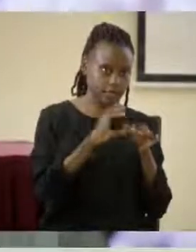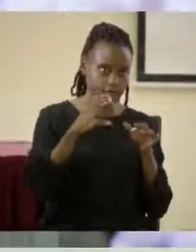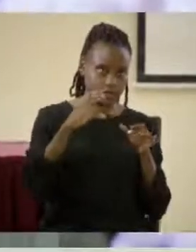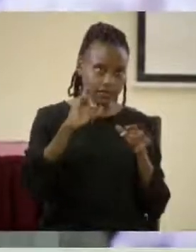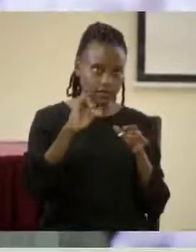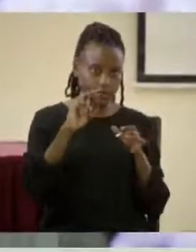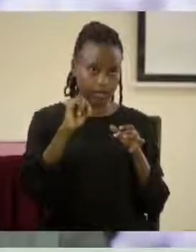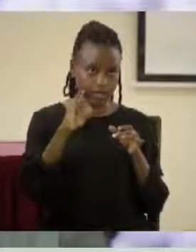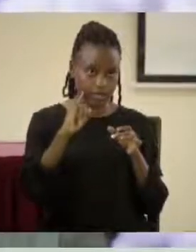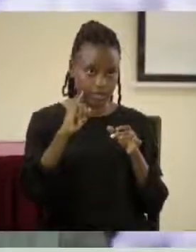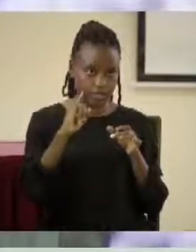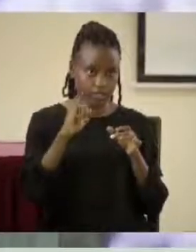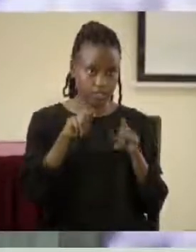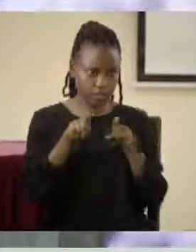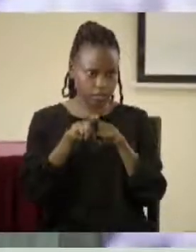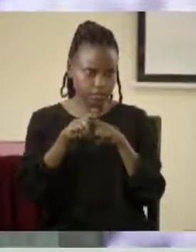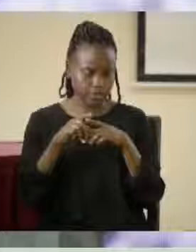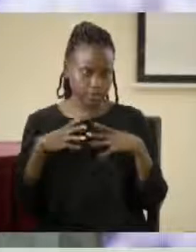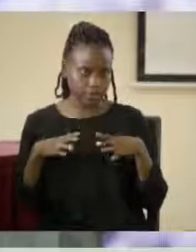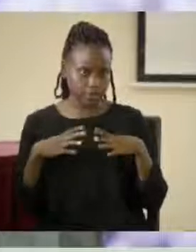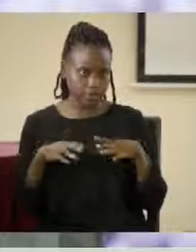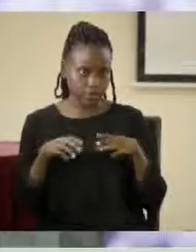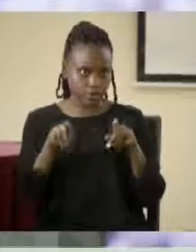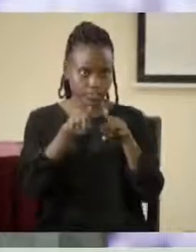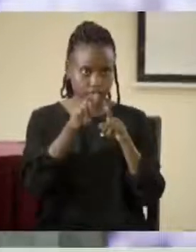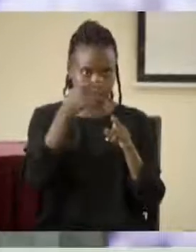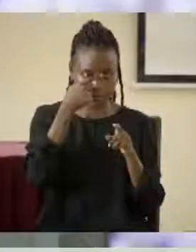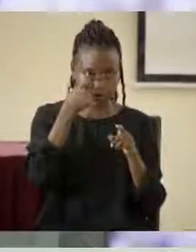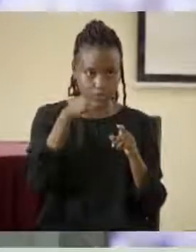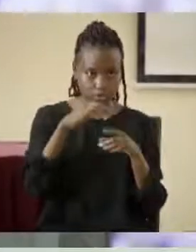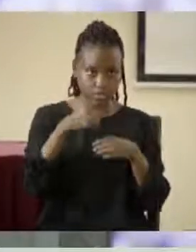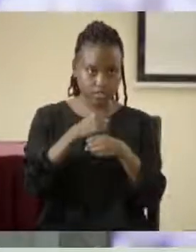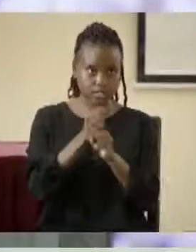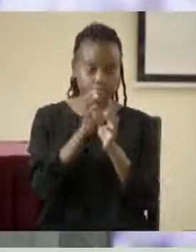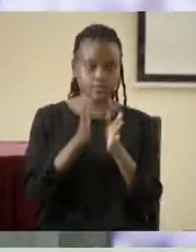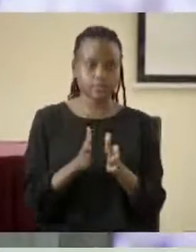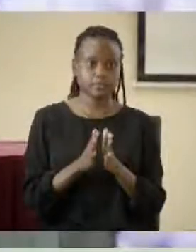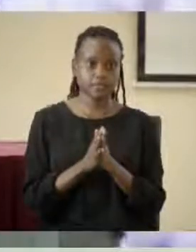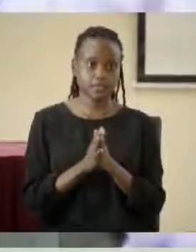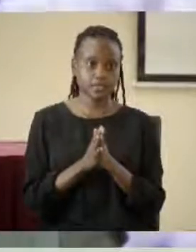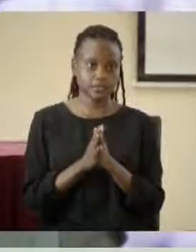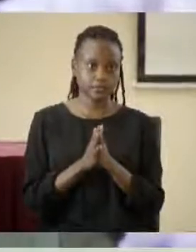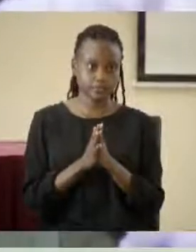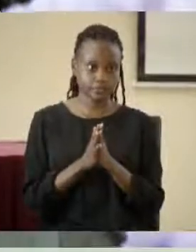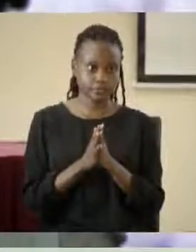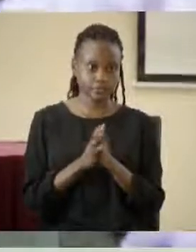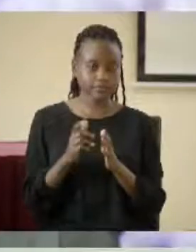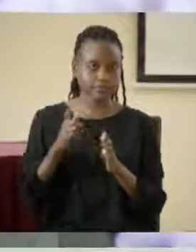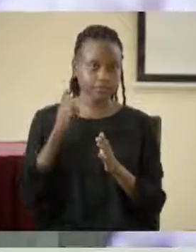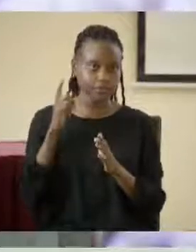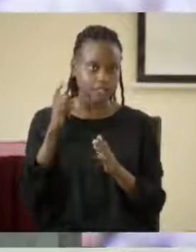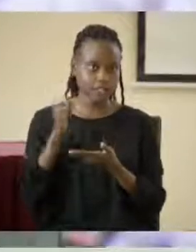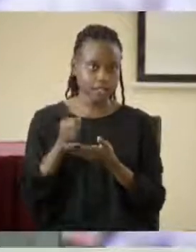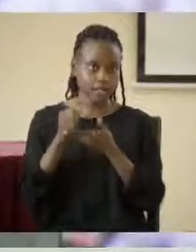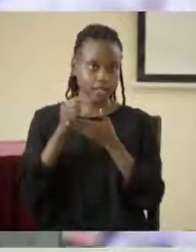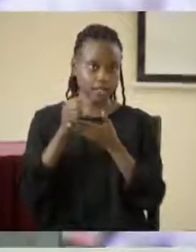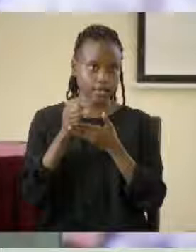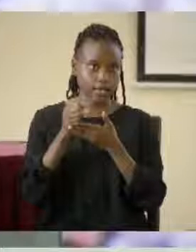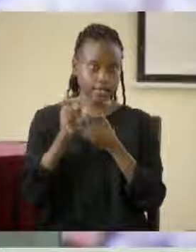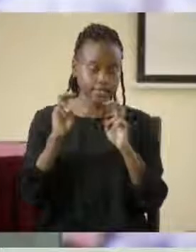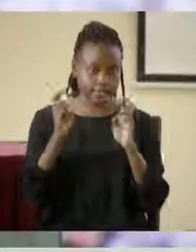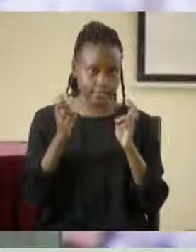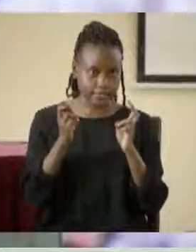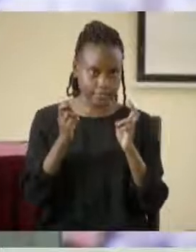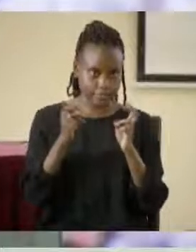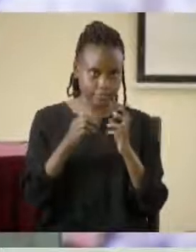legal practitioners, but also policymakers. Legal aid schemes enable students to provide